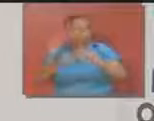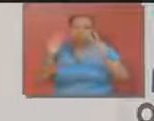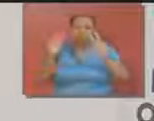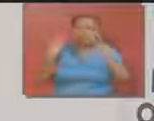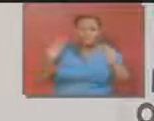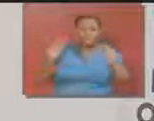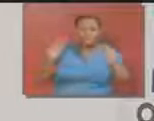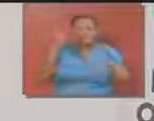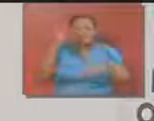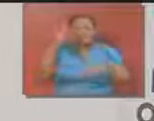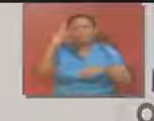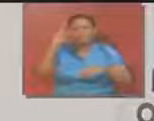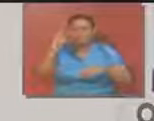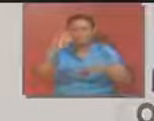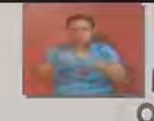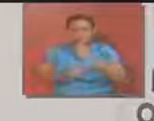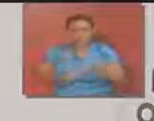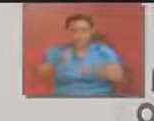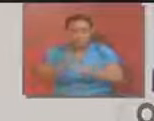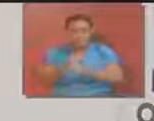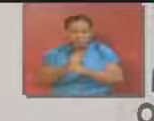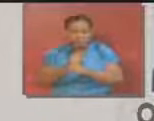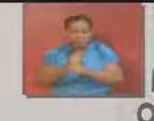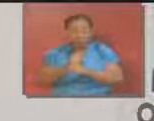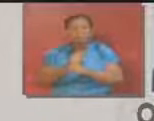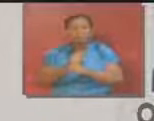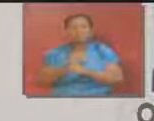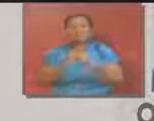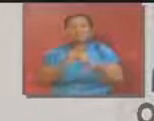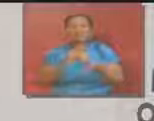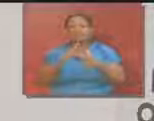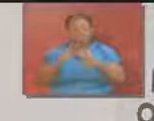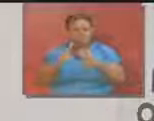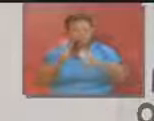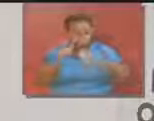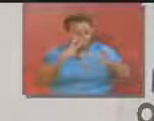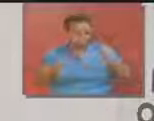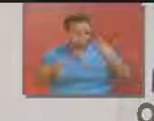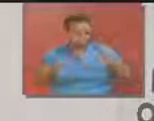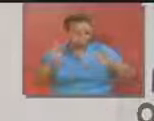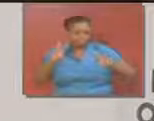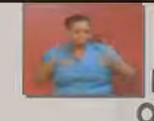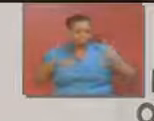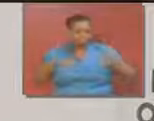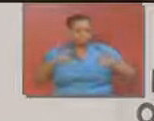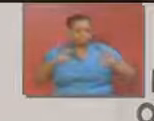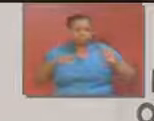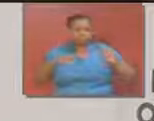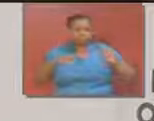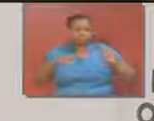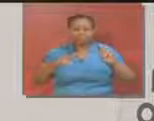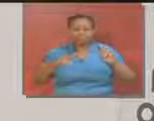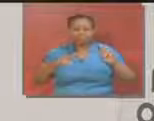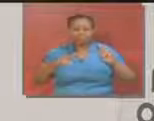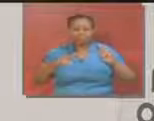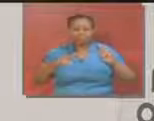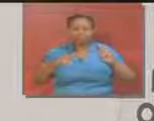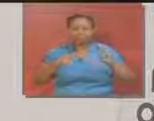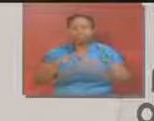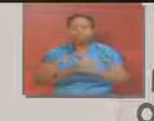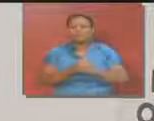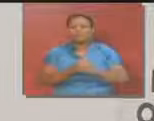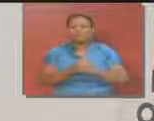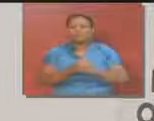year, and then we'll be able to reassess. And as Dr. Bagwandas mentioned, we know there's an aspect for children also with regards